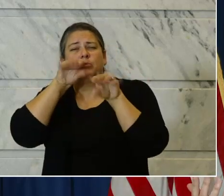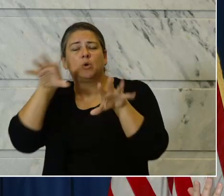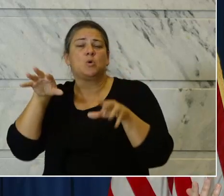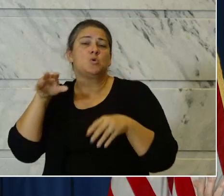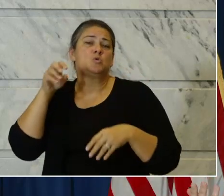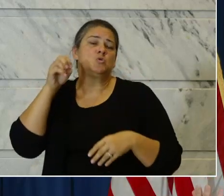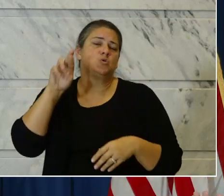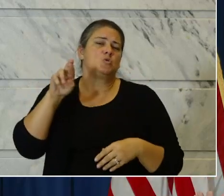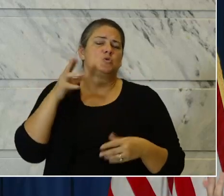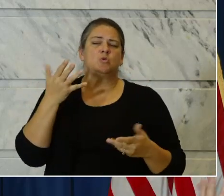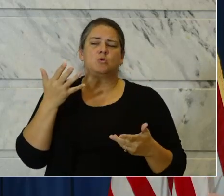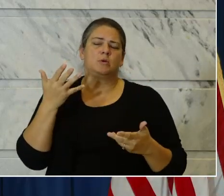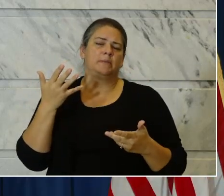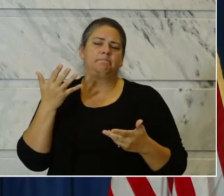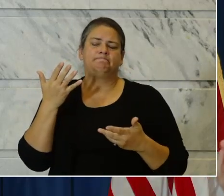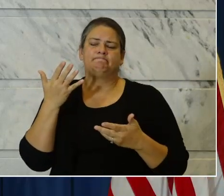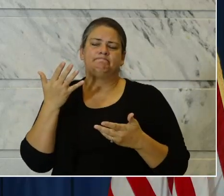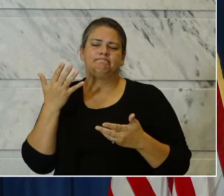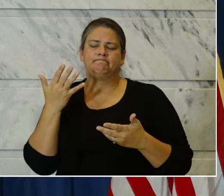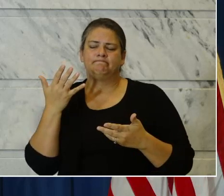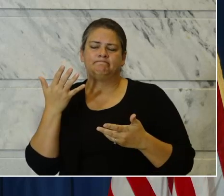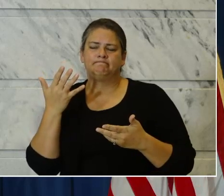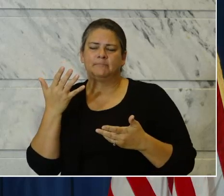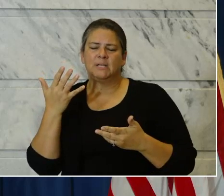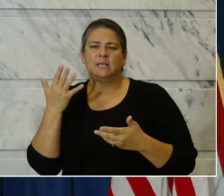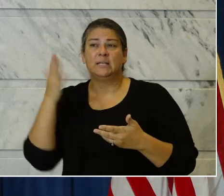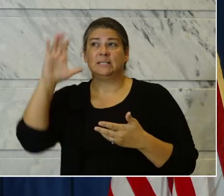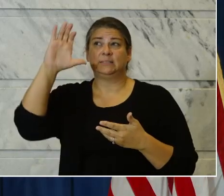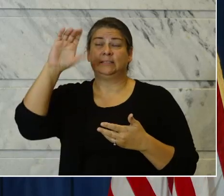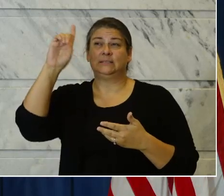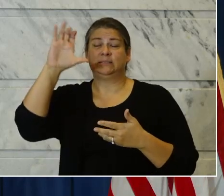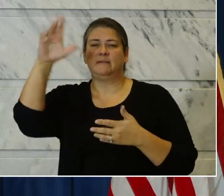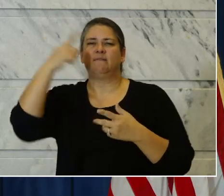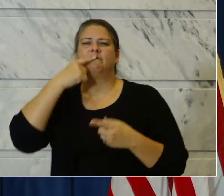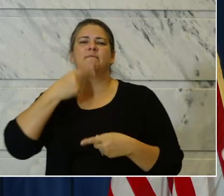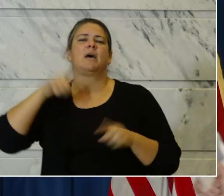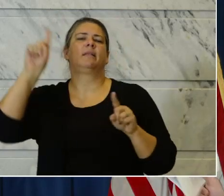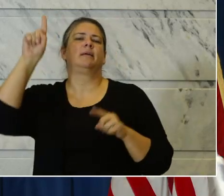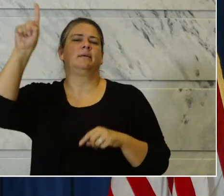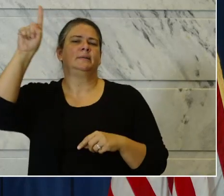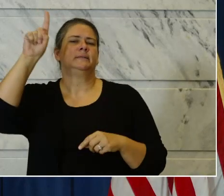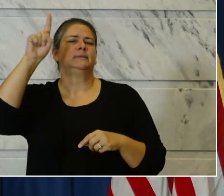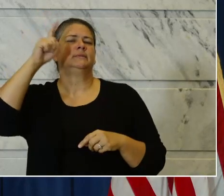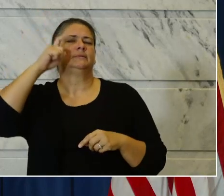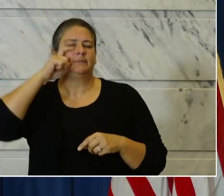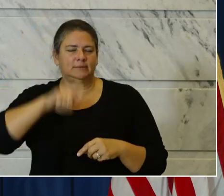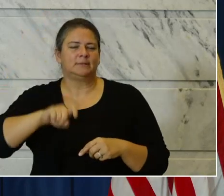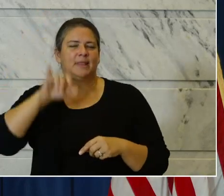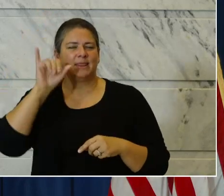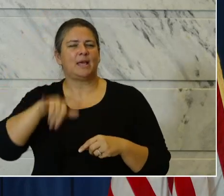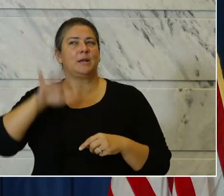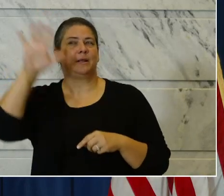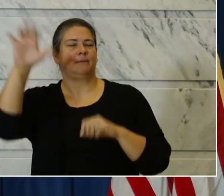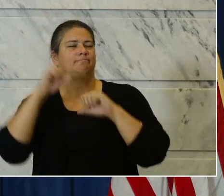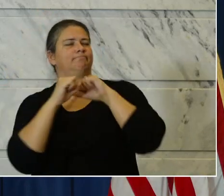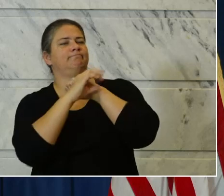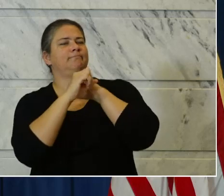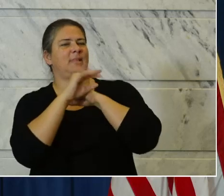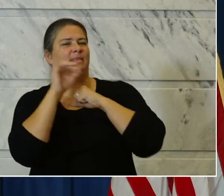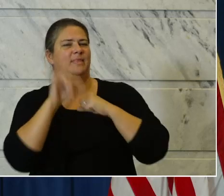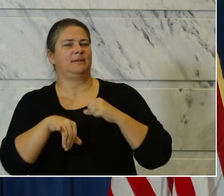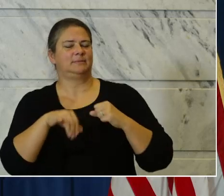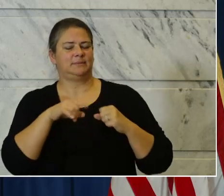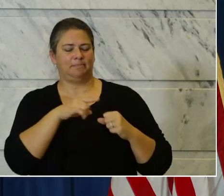spread to some extent, and that was finally acknowledged by the CDC again in their public documents. and